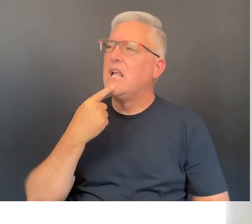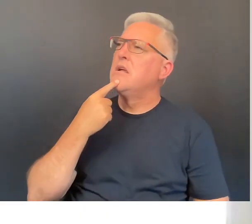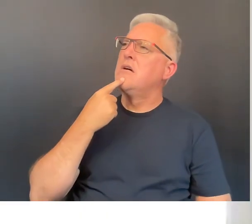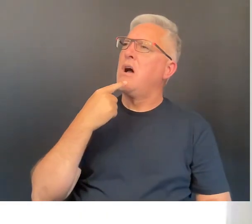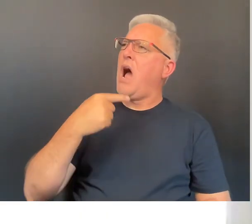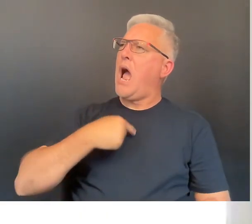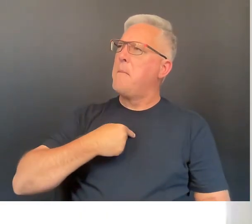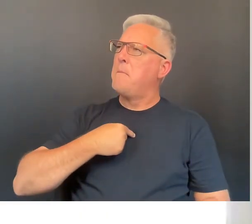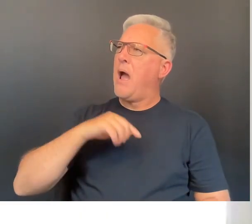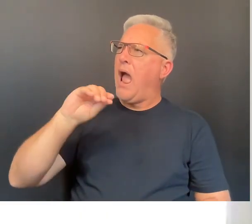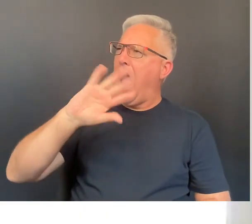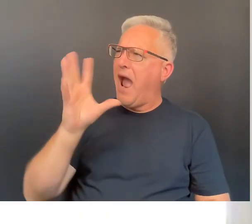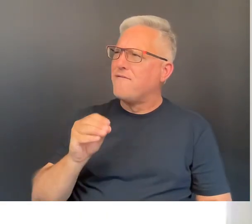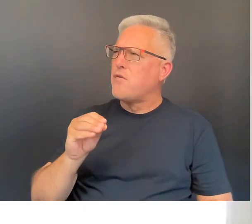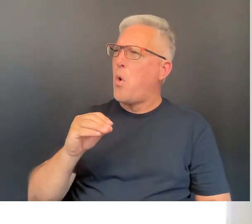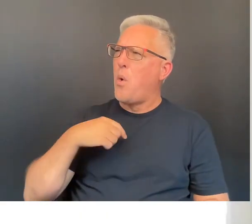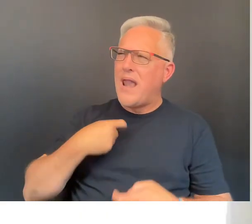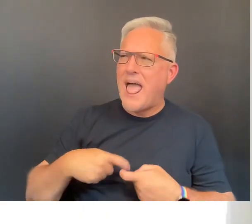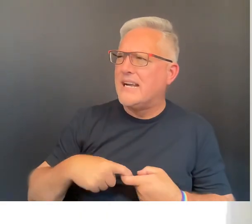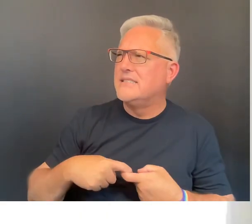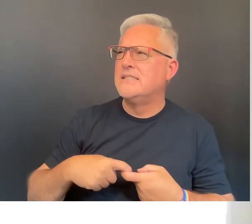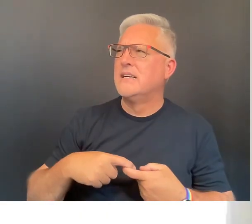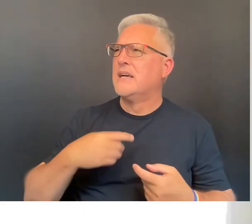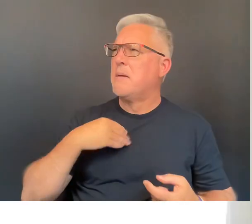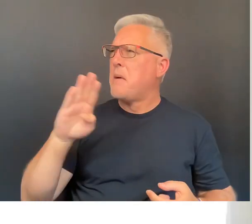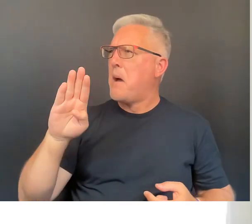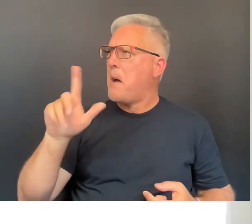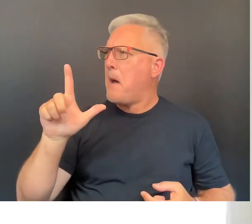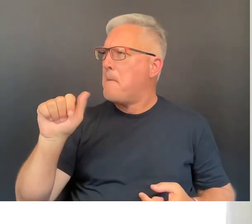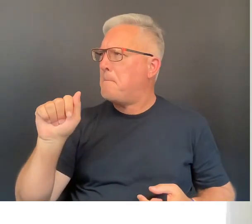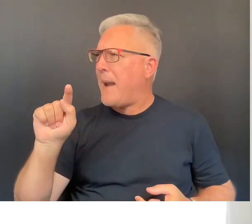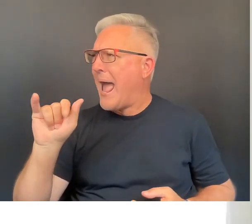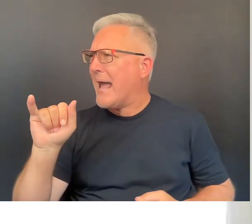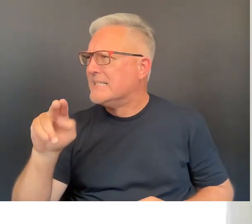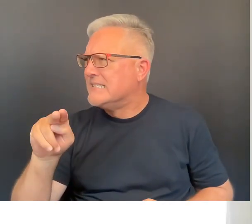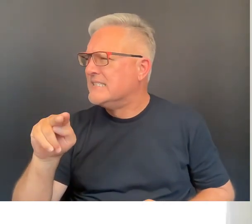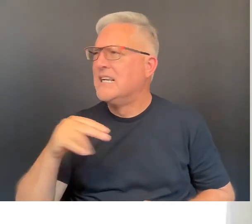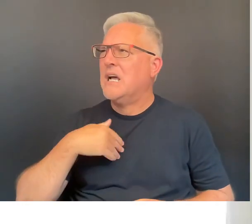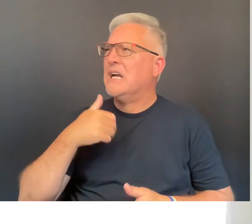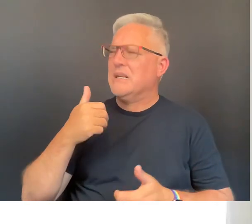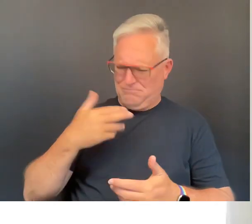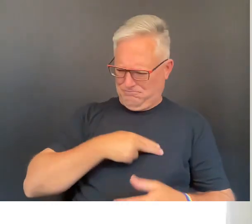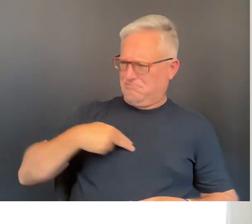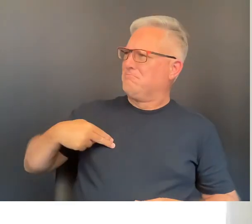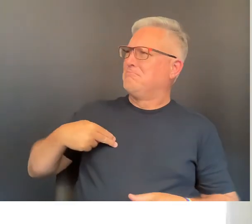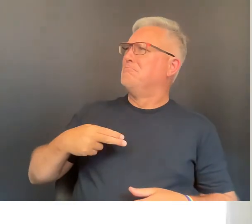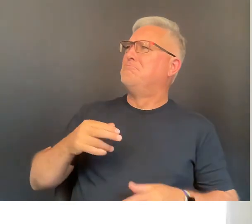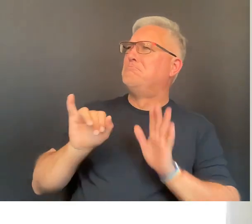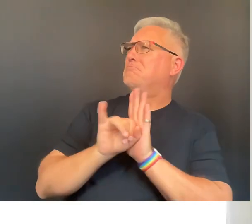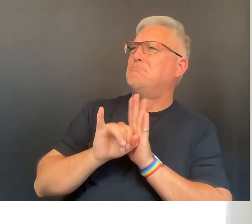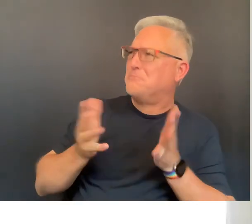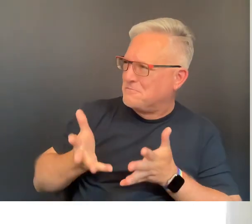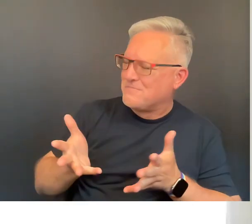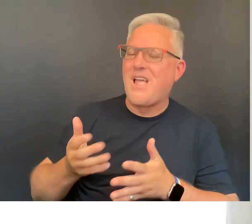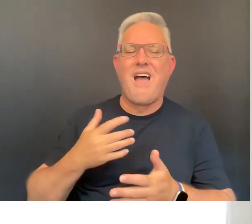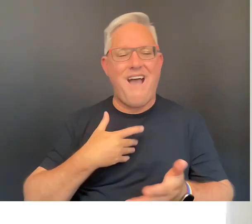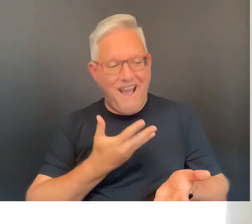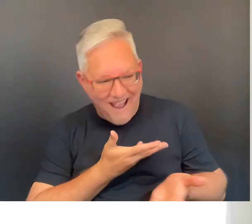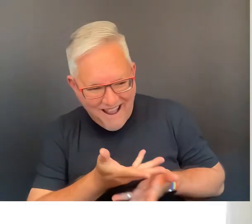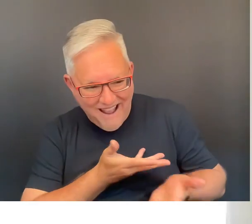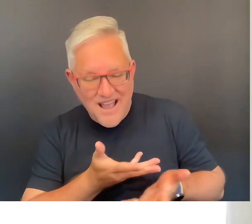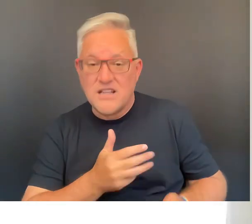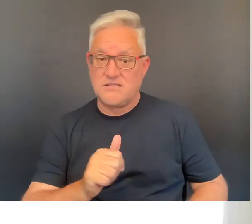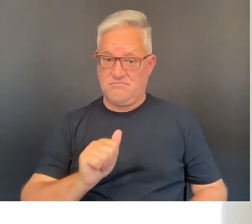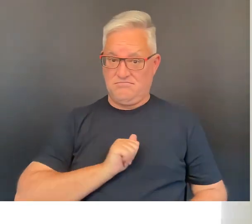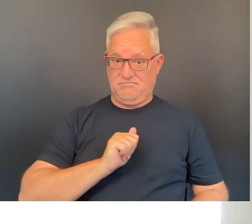am I Afro-Latin? Am I Blatin? Who am I? um, in our family because